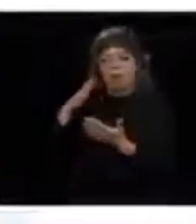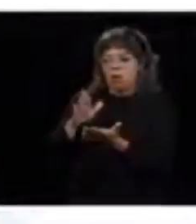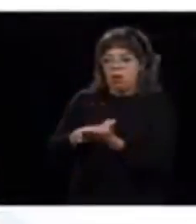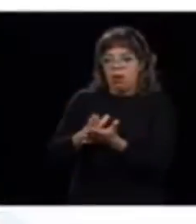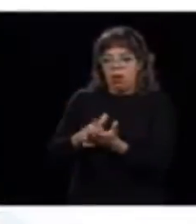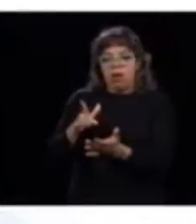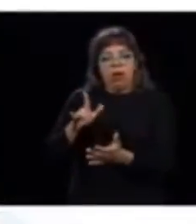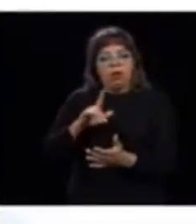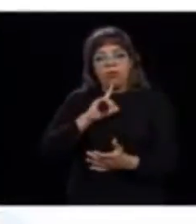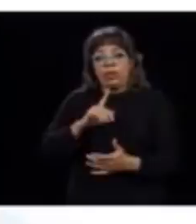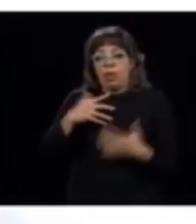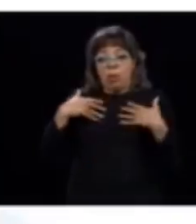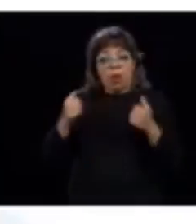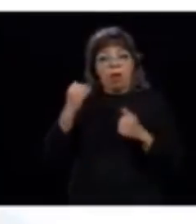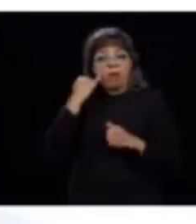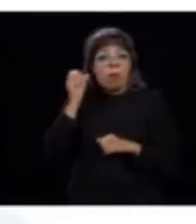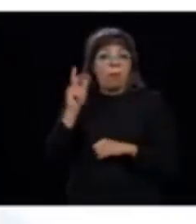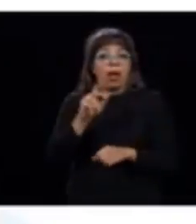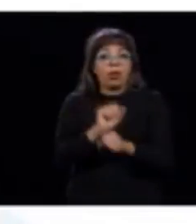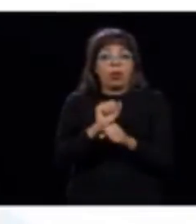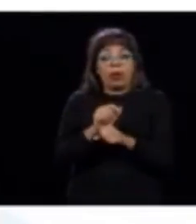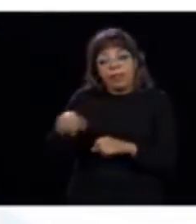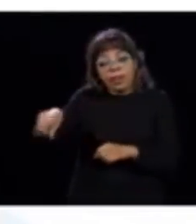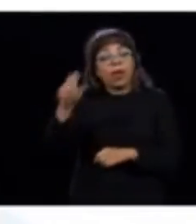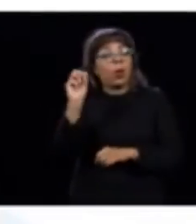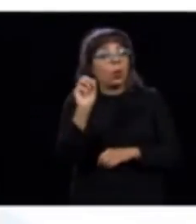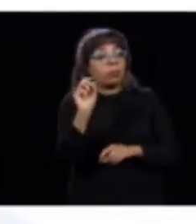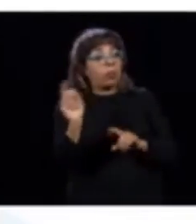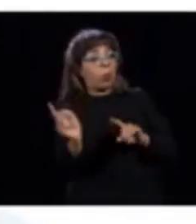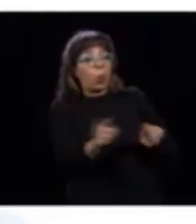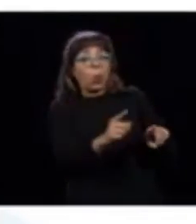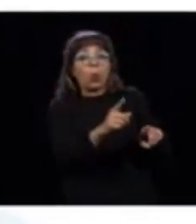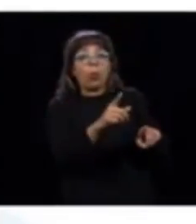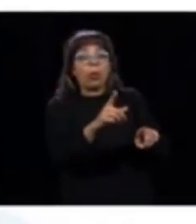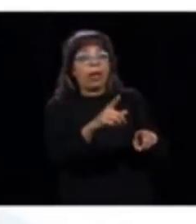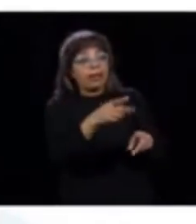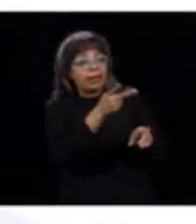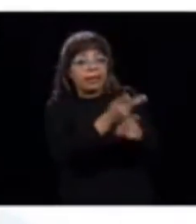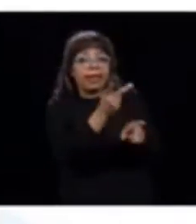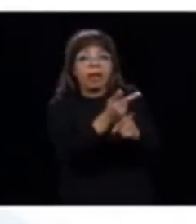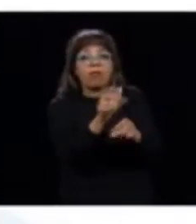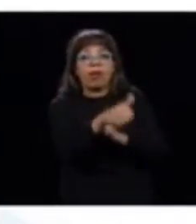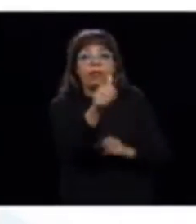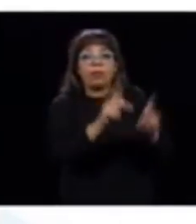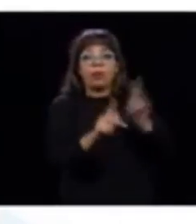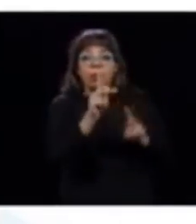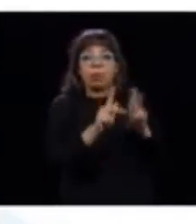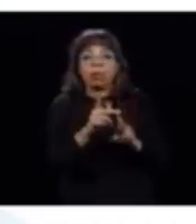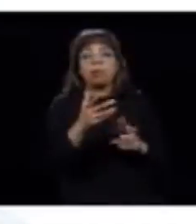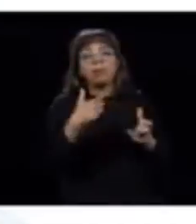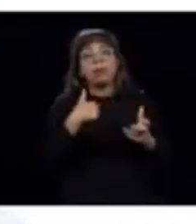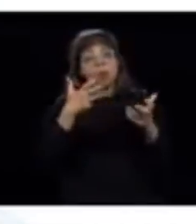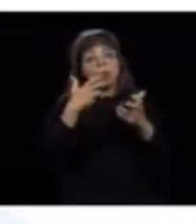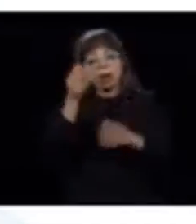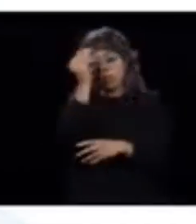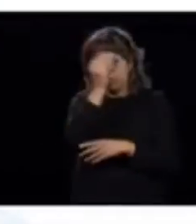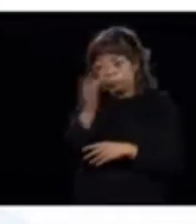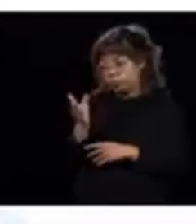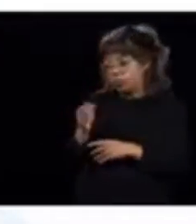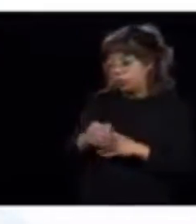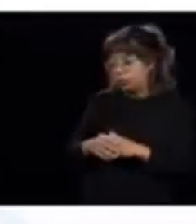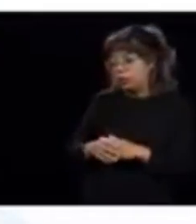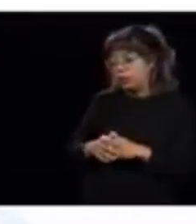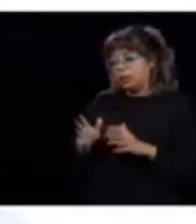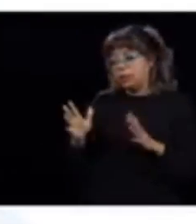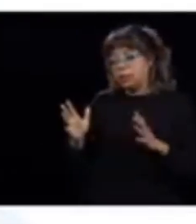they treat, they take care of people and I want to tell them also that we